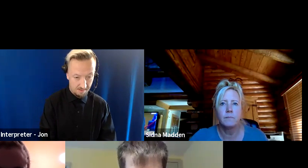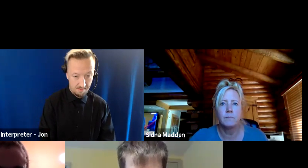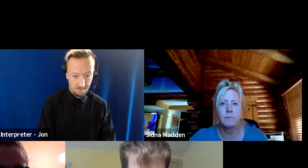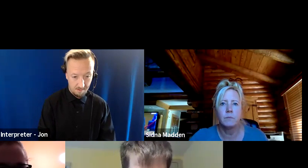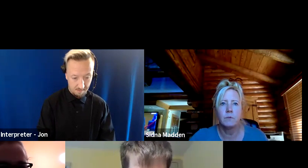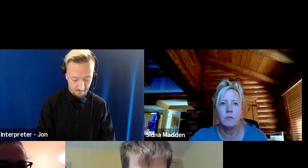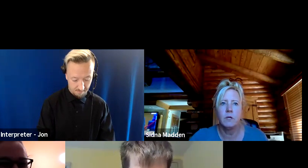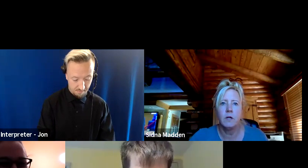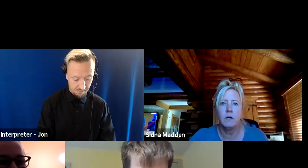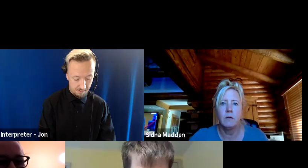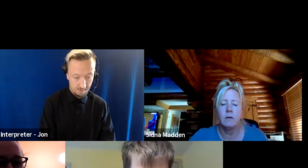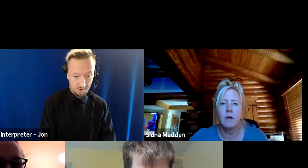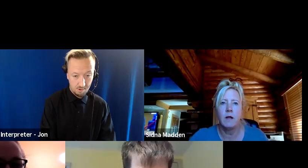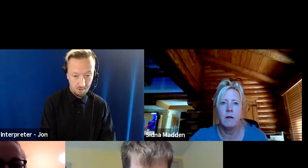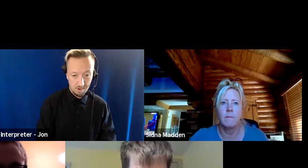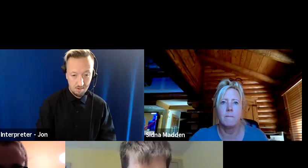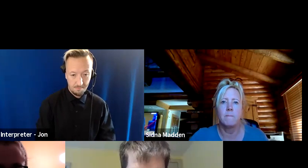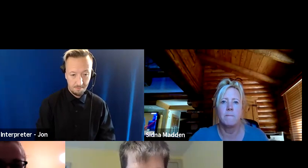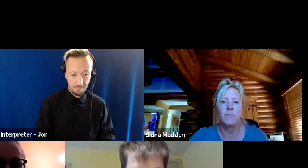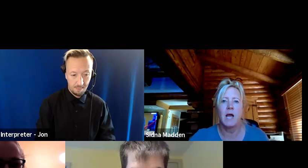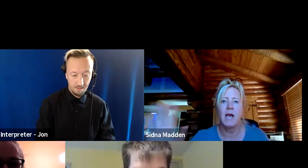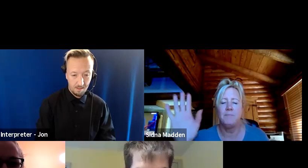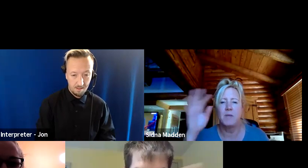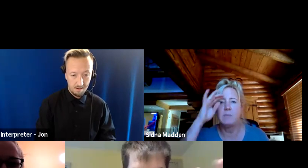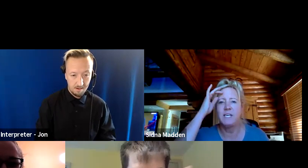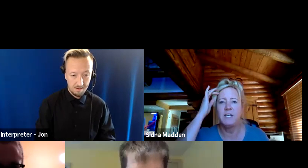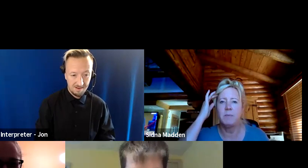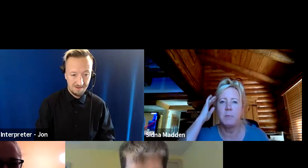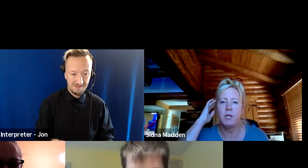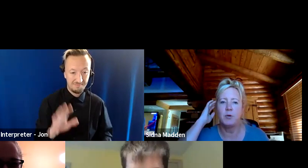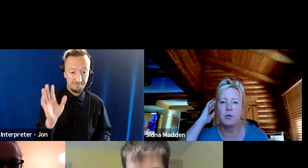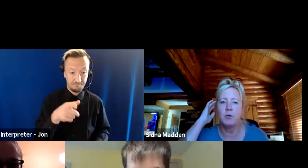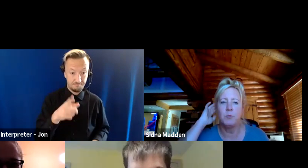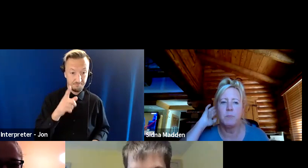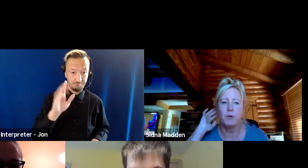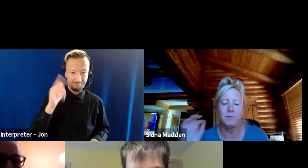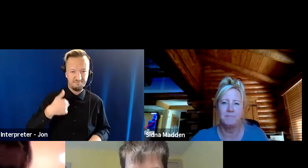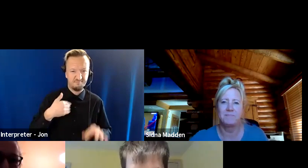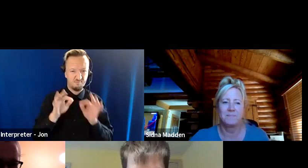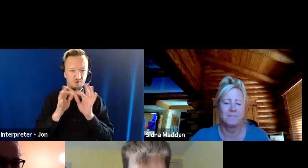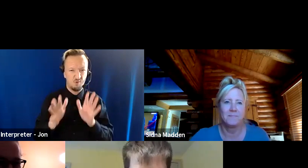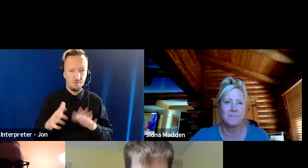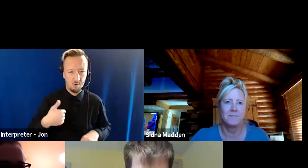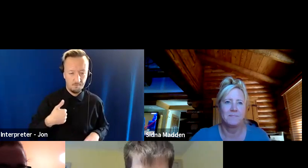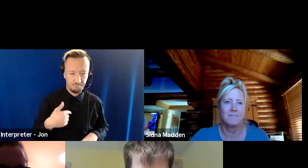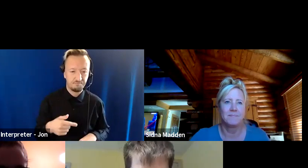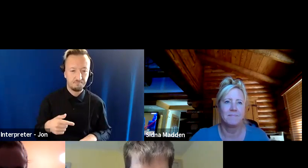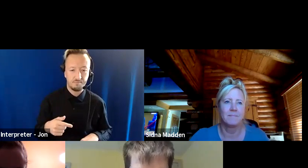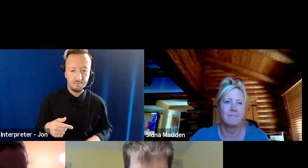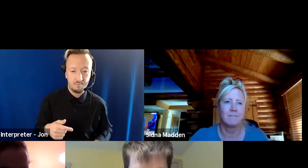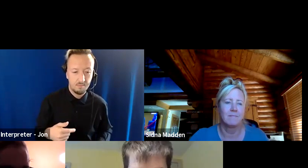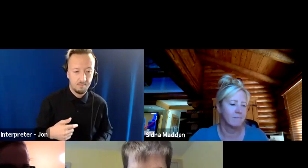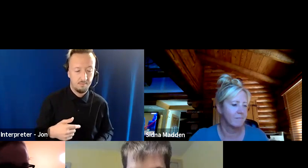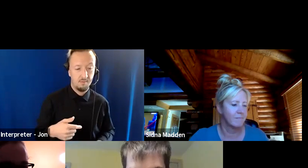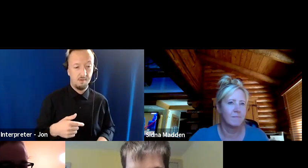And is it Joan and Cinda? Hi, I'm Sid, I'm going to be your room moderator. Awesome.